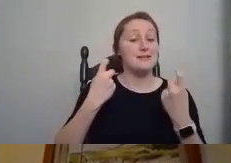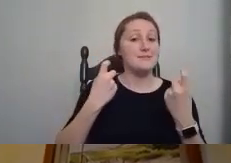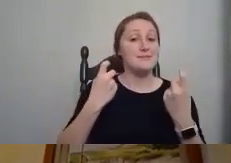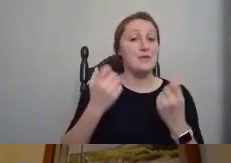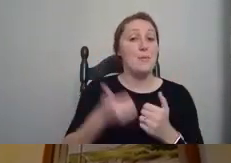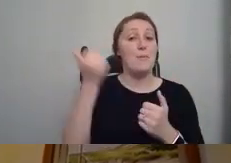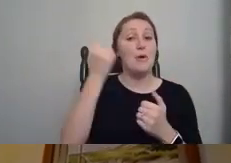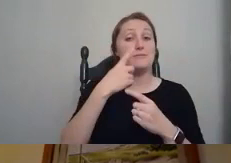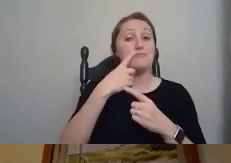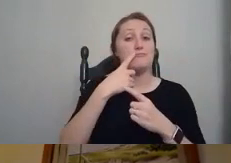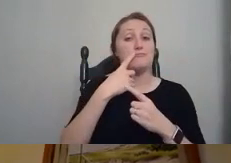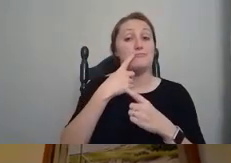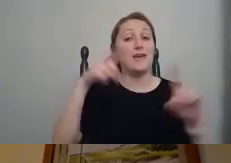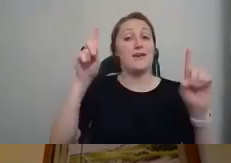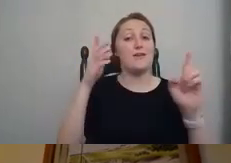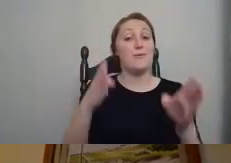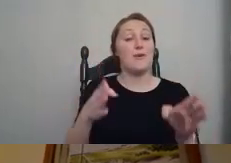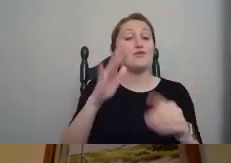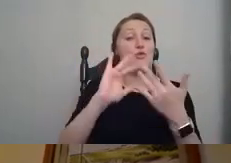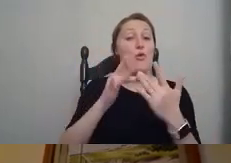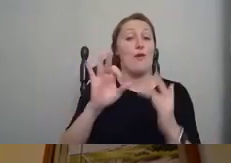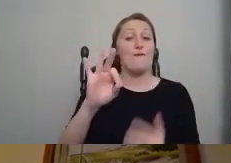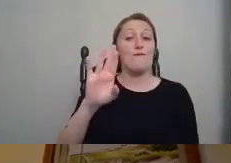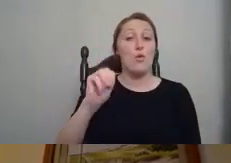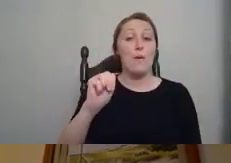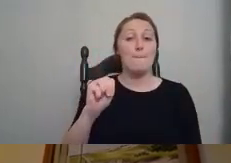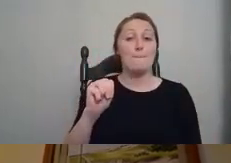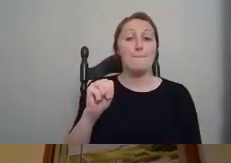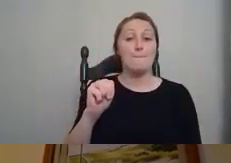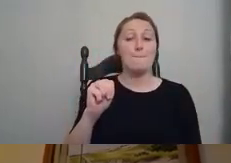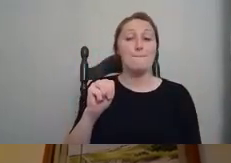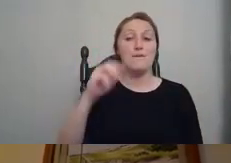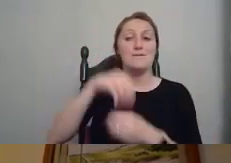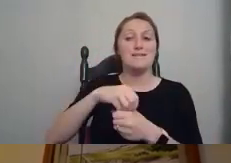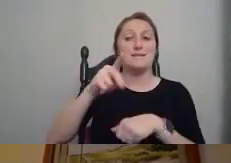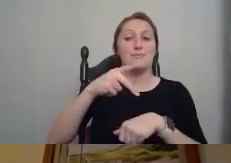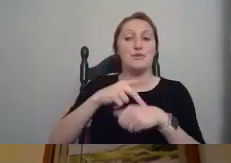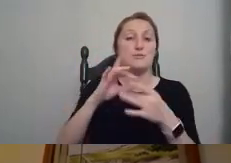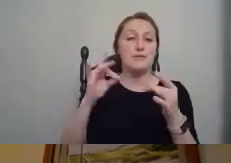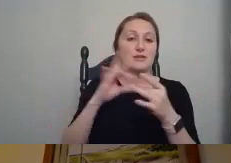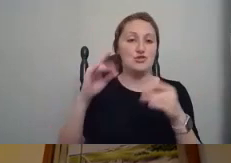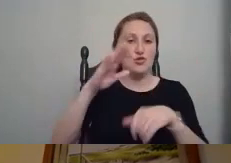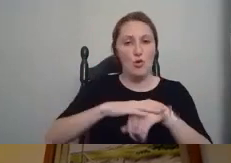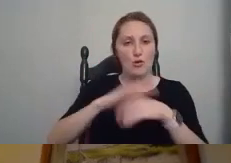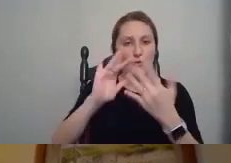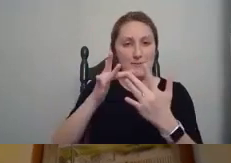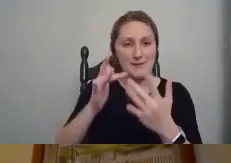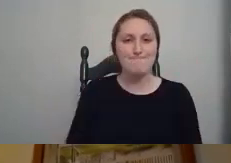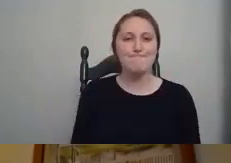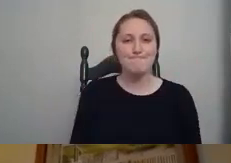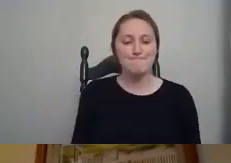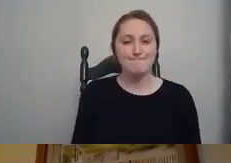on the online form that was in the principal's message, which is on our website.